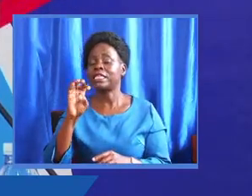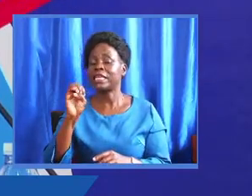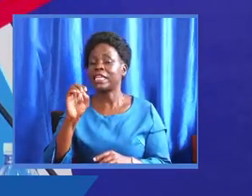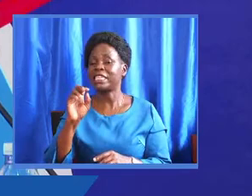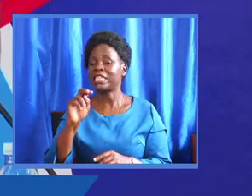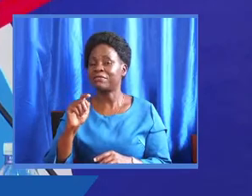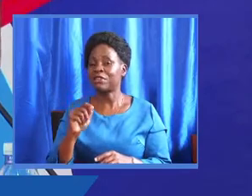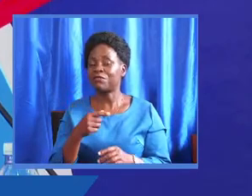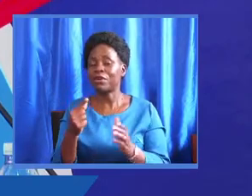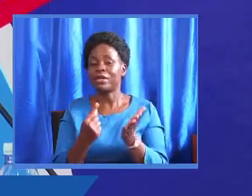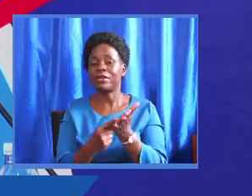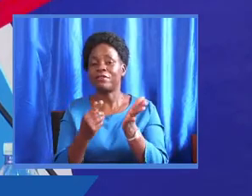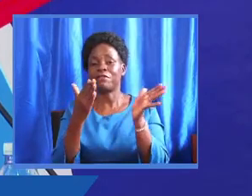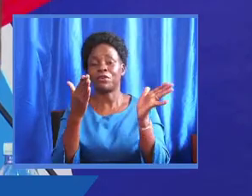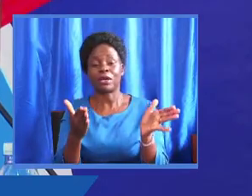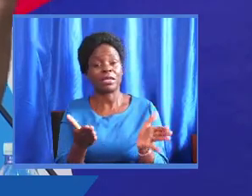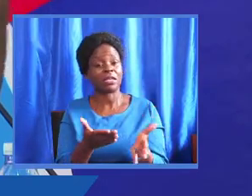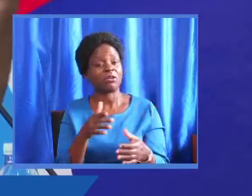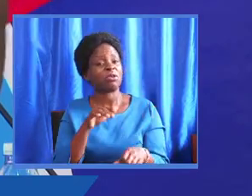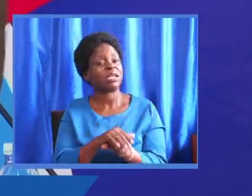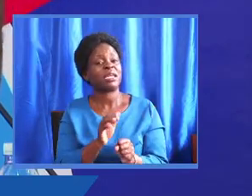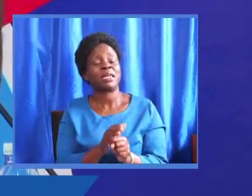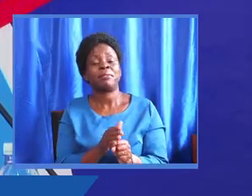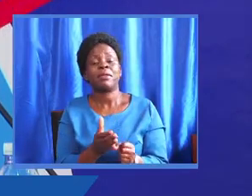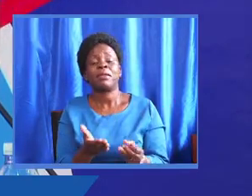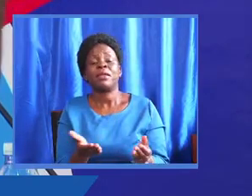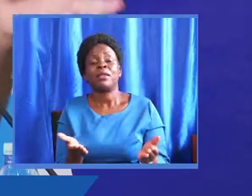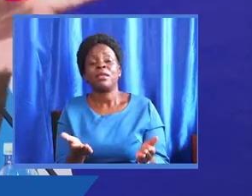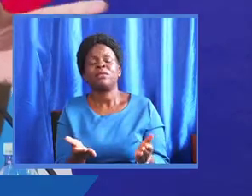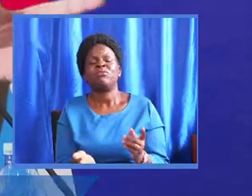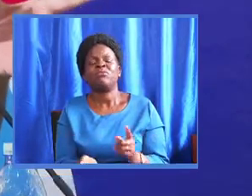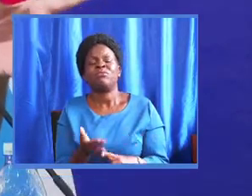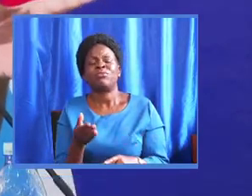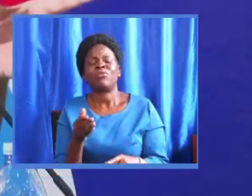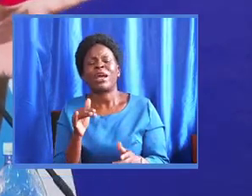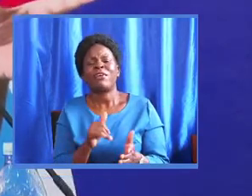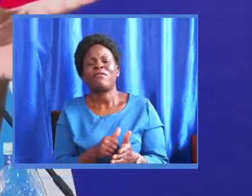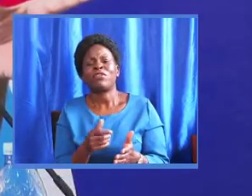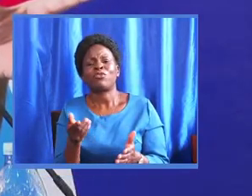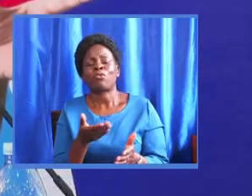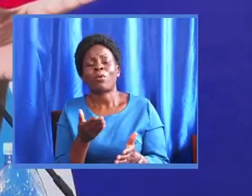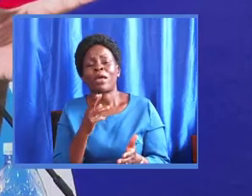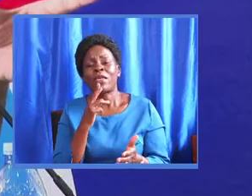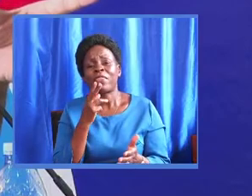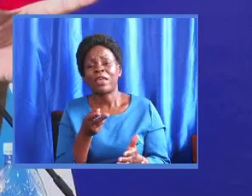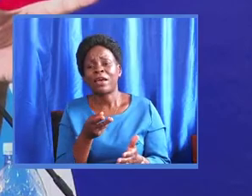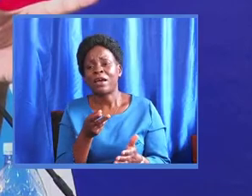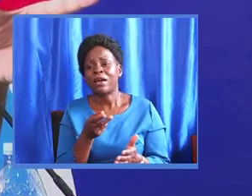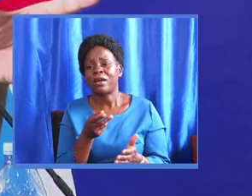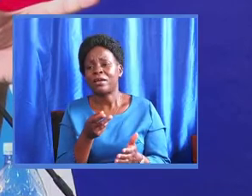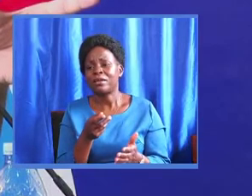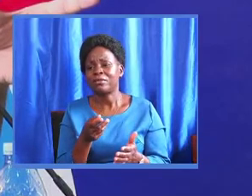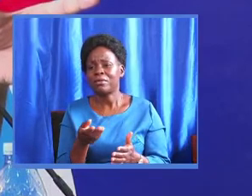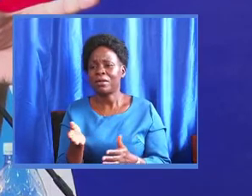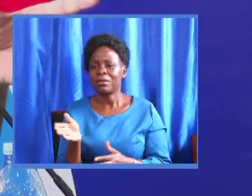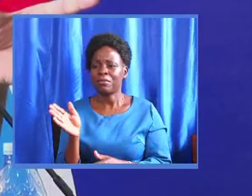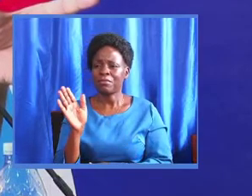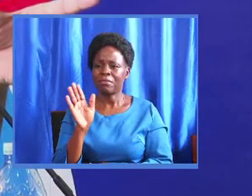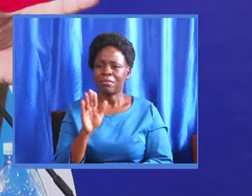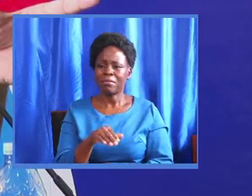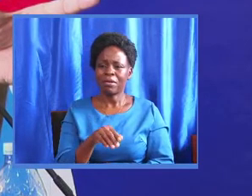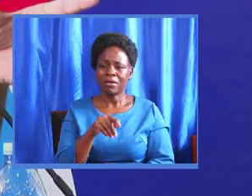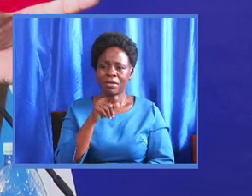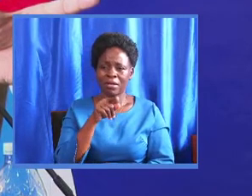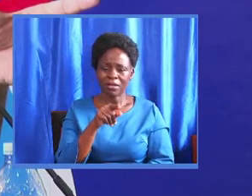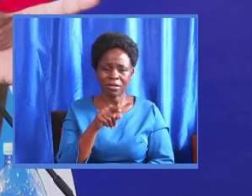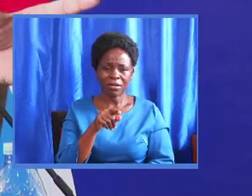Ugandan. We don't make enough effort to find out what they are. So Shirley, that comes back to you, that there has to be,